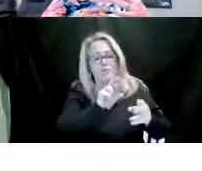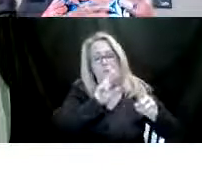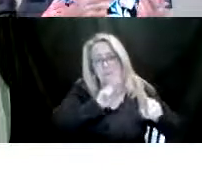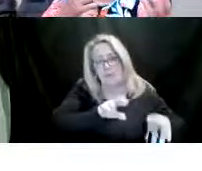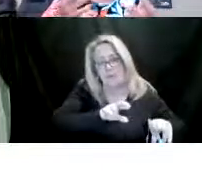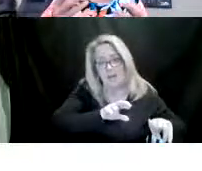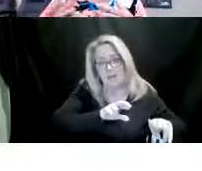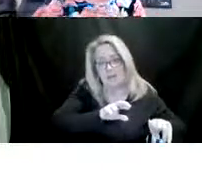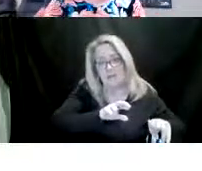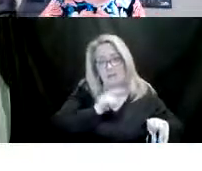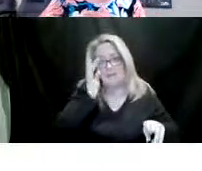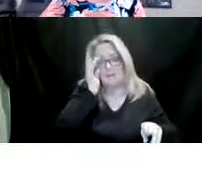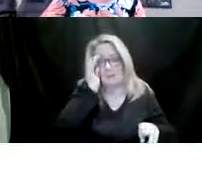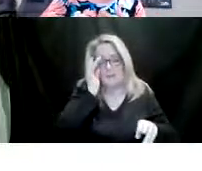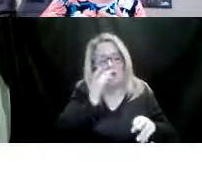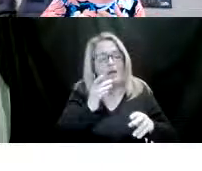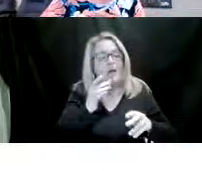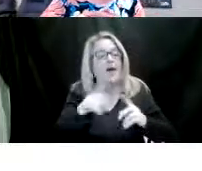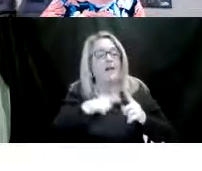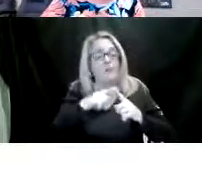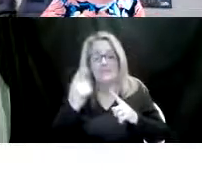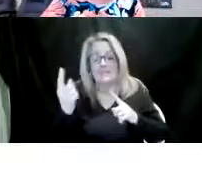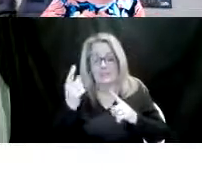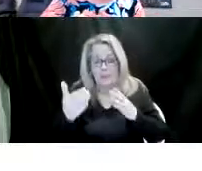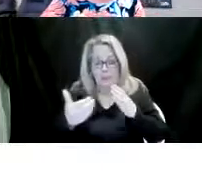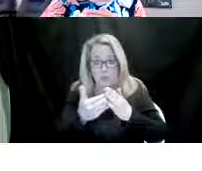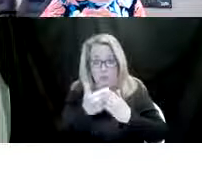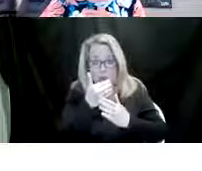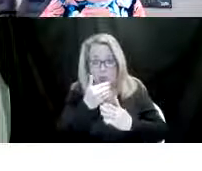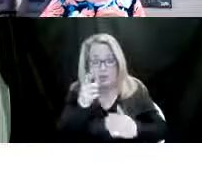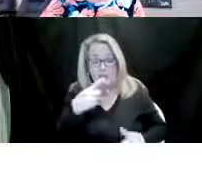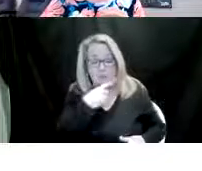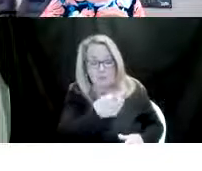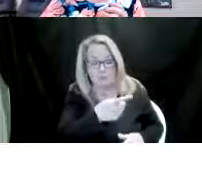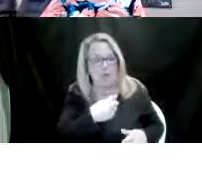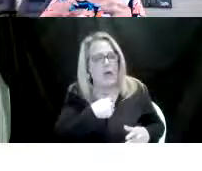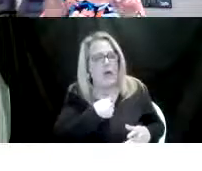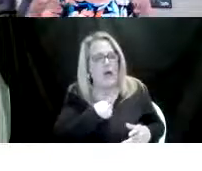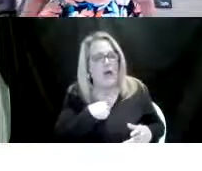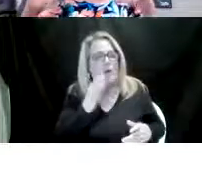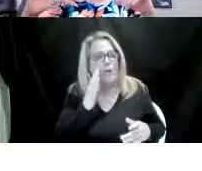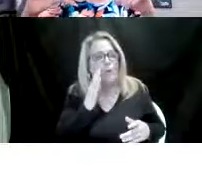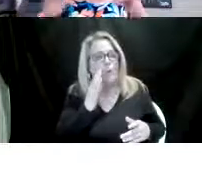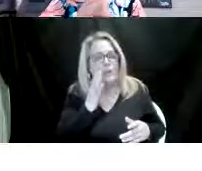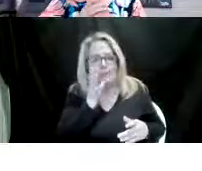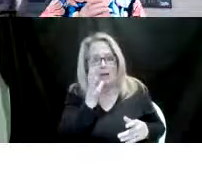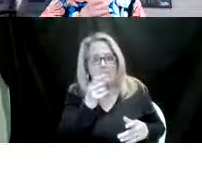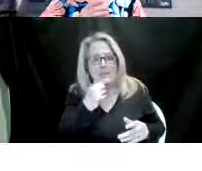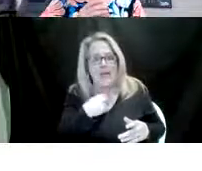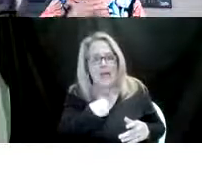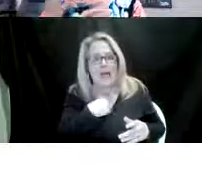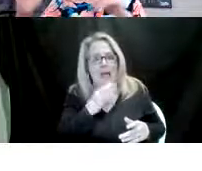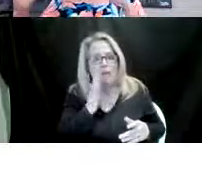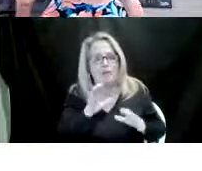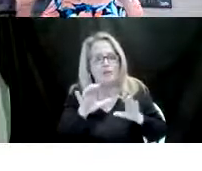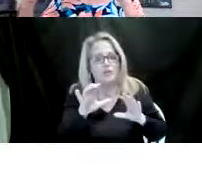when it was something kind of new she was introducing, she said to him, I'm going to do it. And she said, for you. Maybe she could